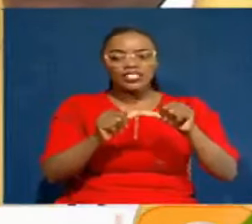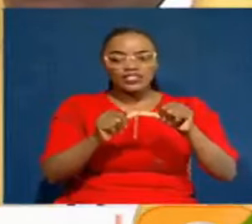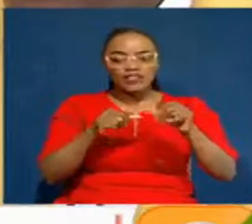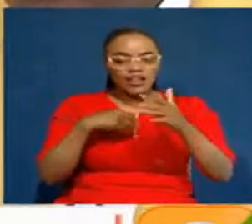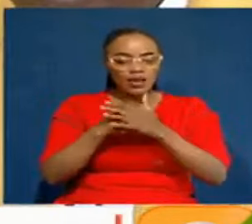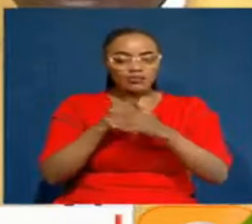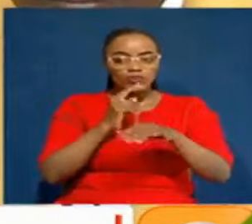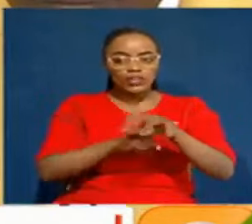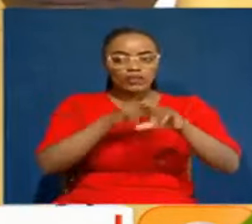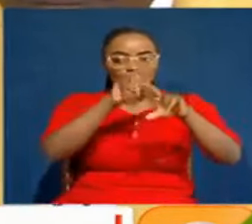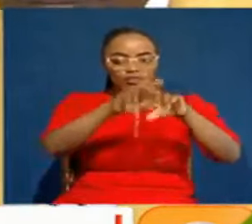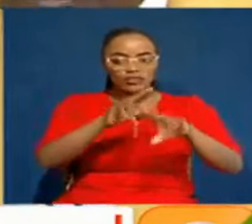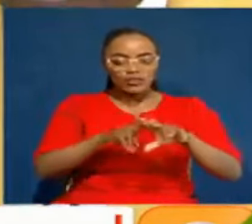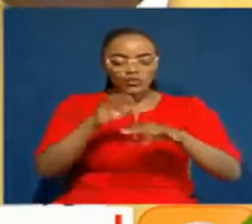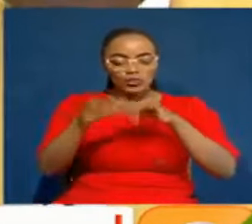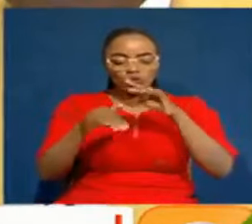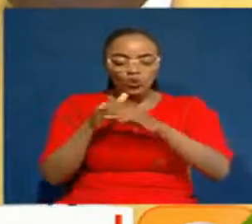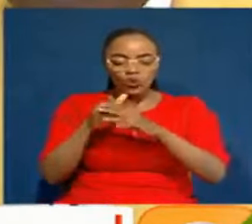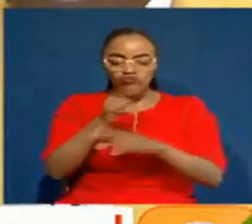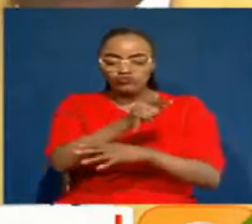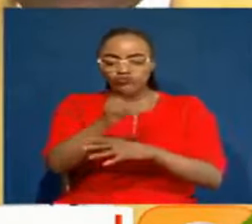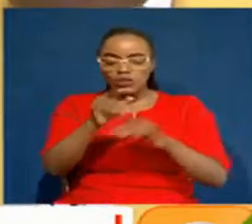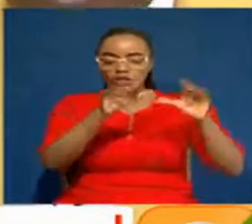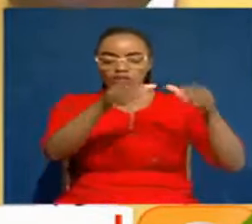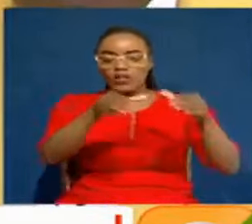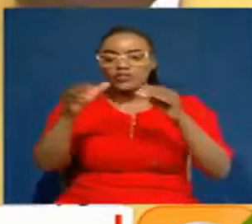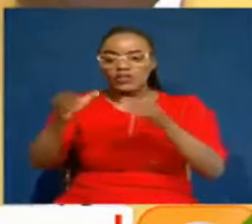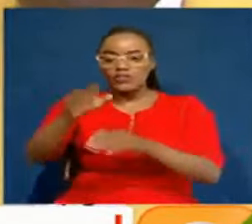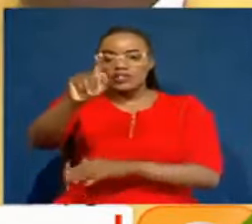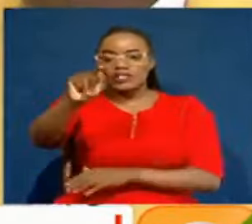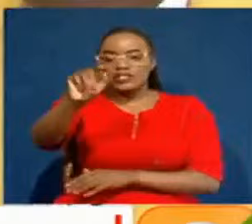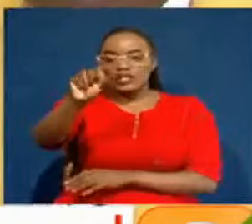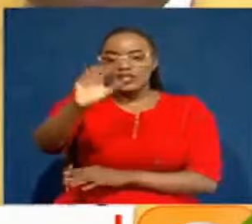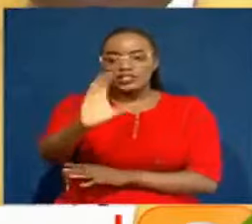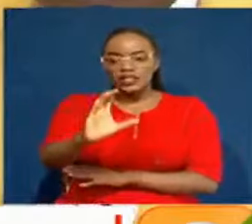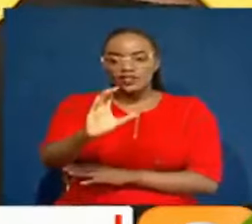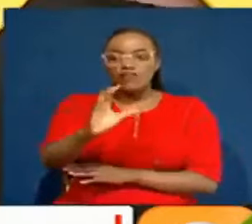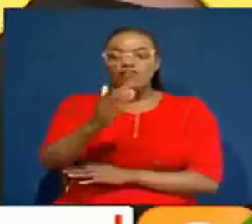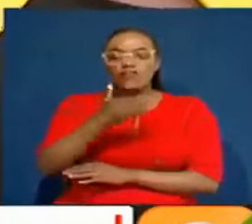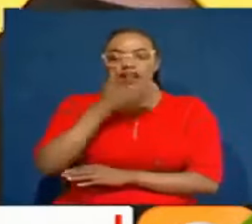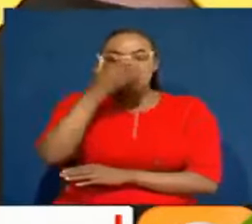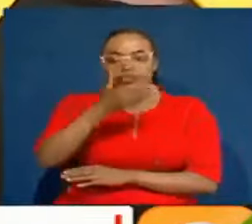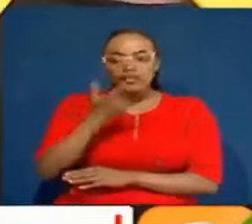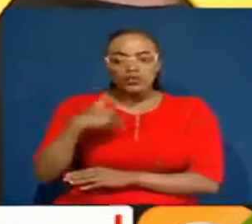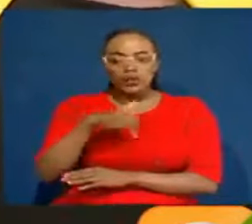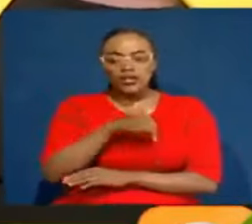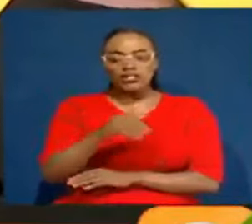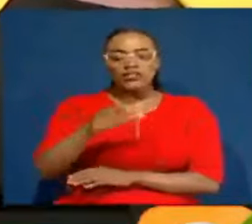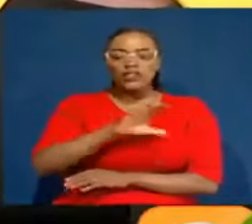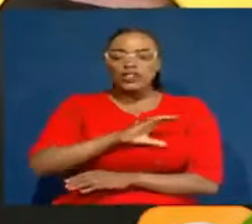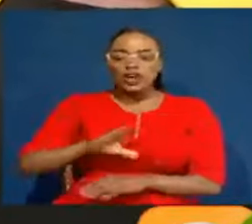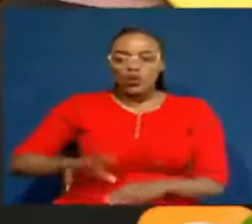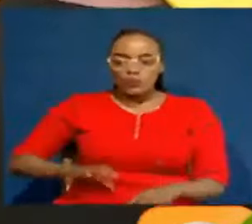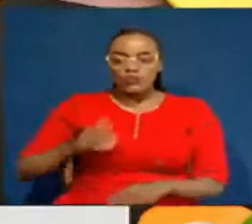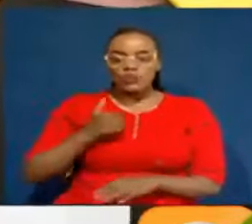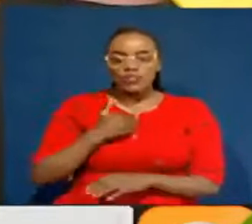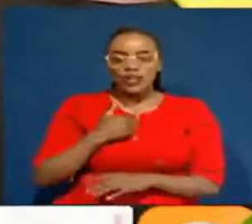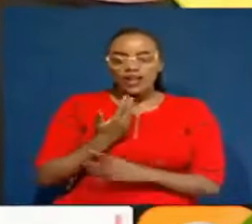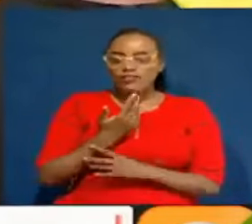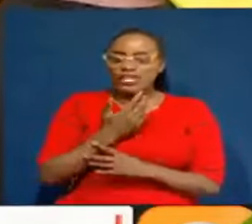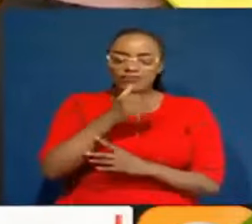Until we sit with those organs and until Teacher Service Commission give us response. The commission has